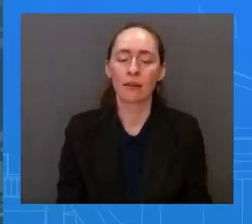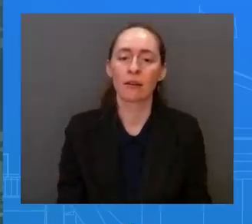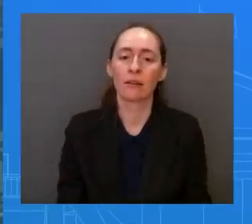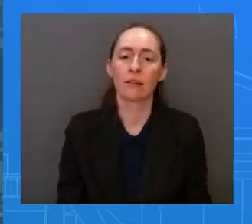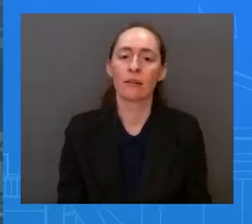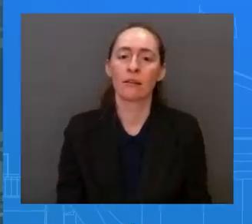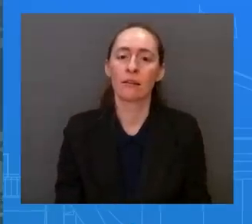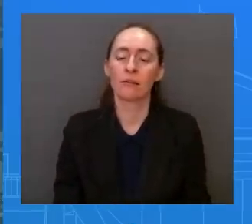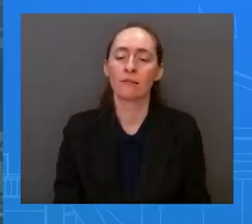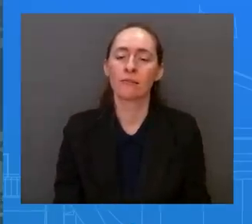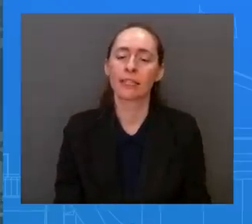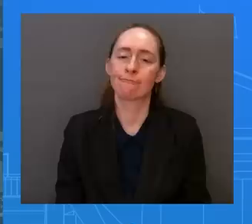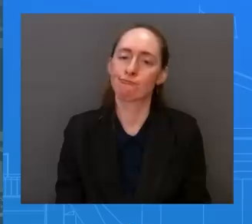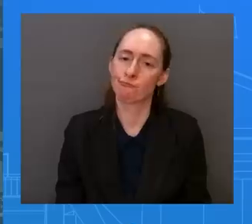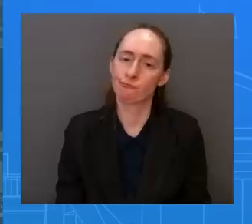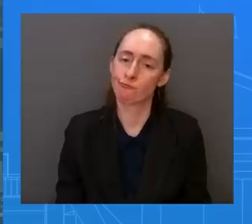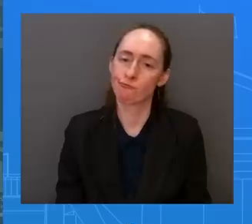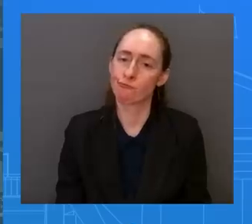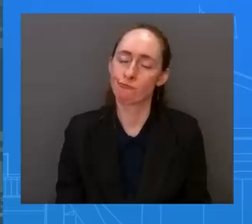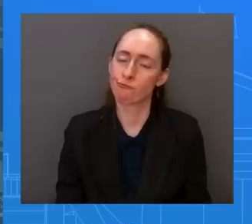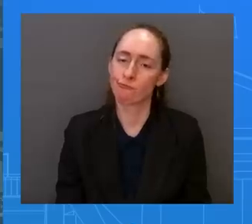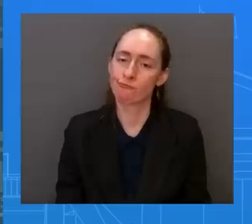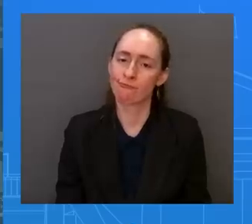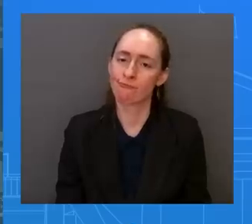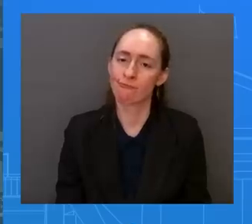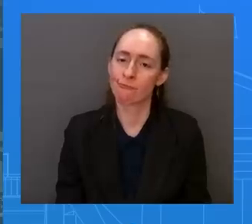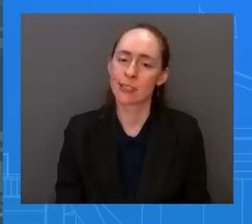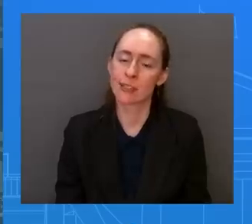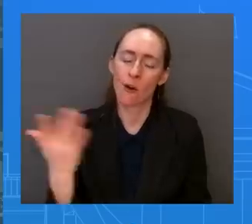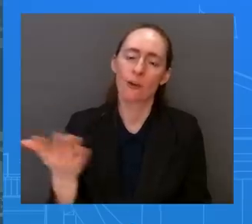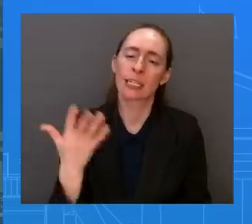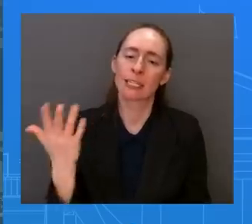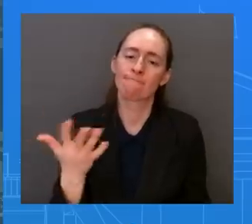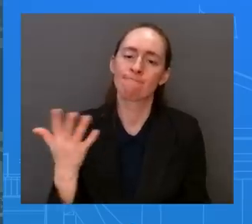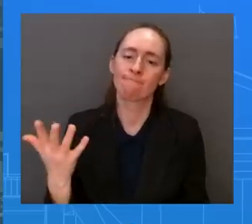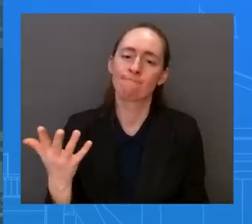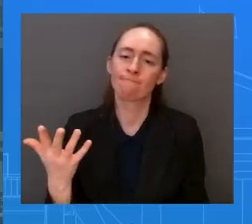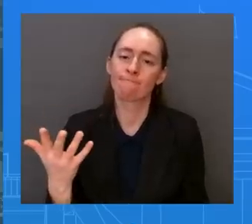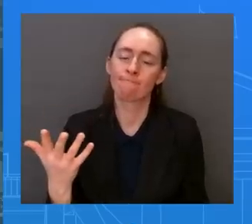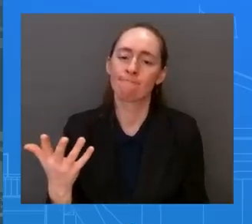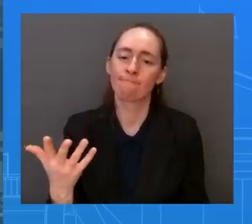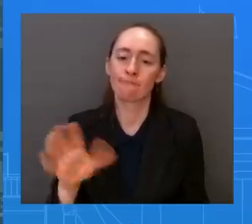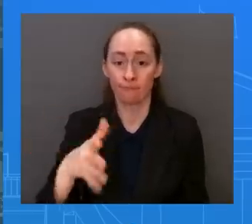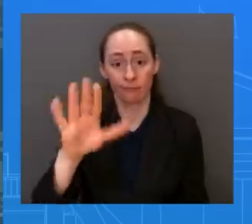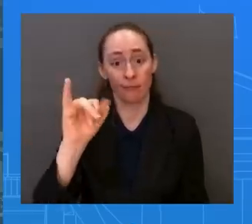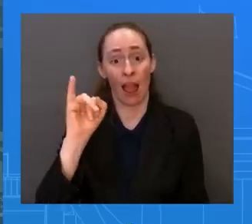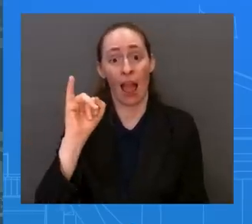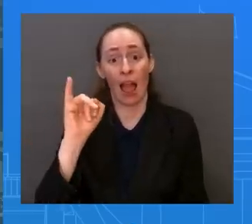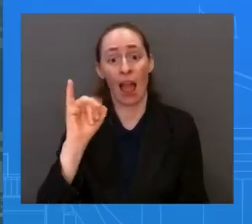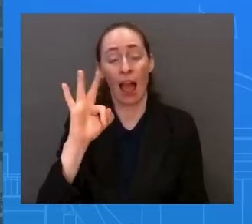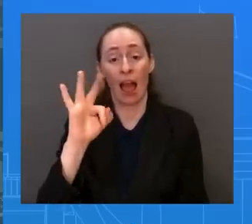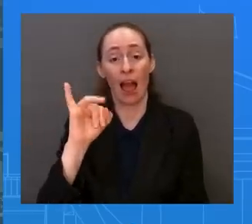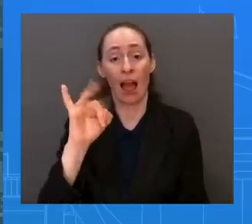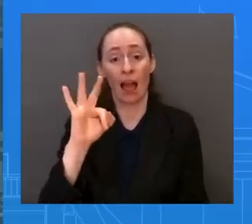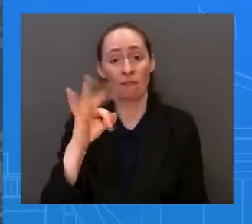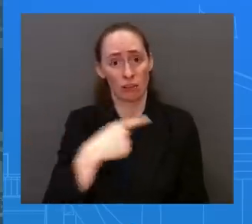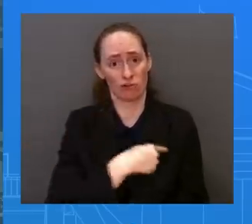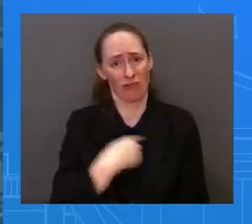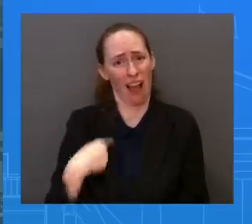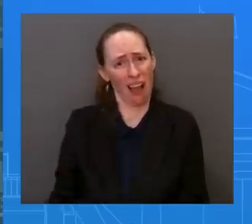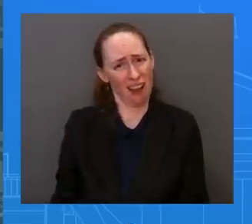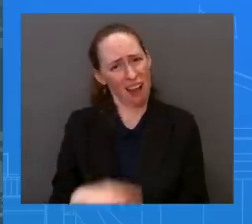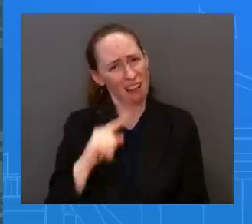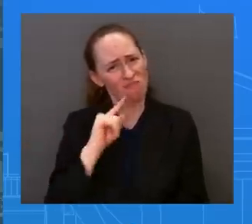that it wants to build a build on the meeting that the president and president had with President Xi very recently. And so it's up to